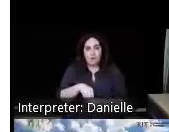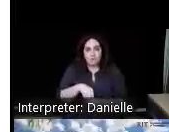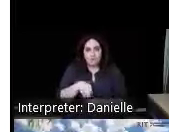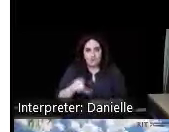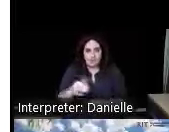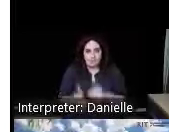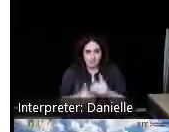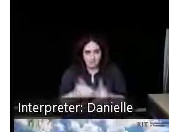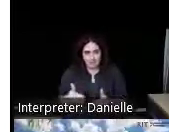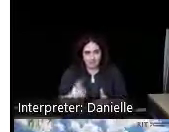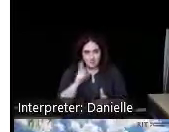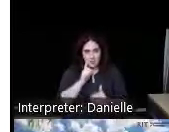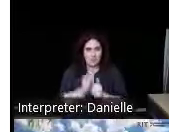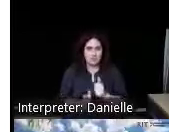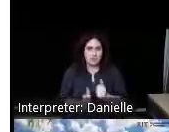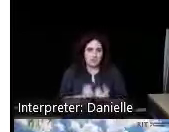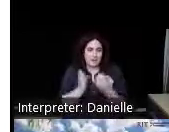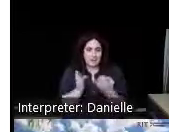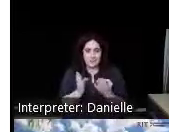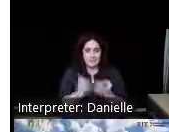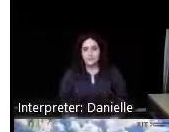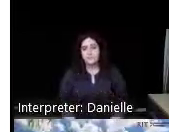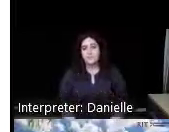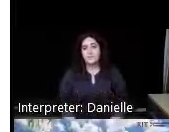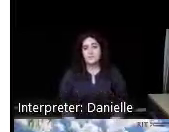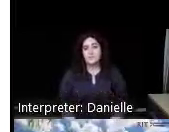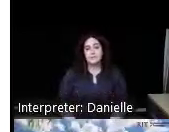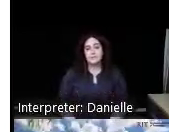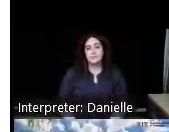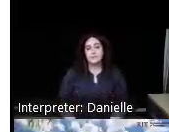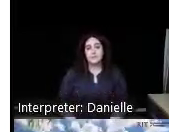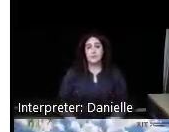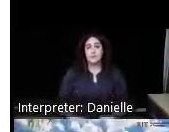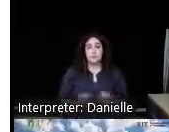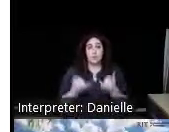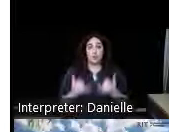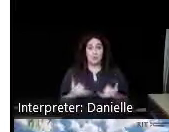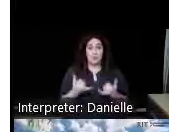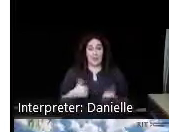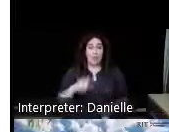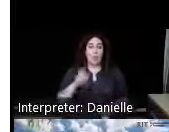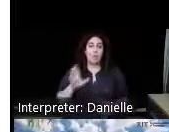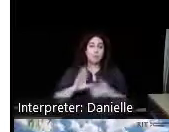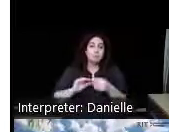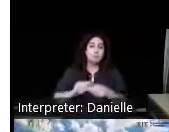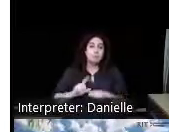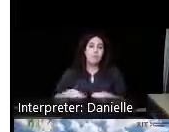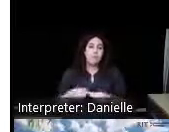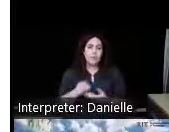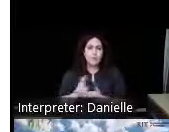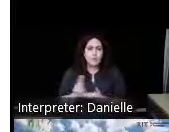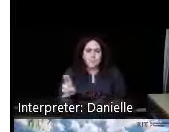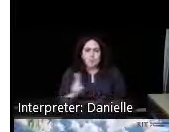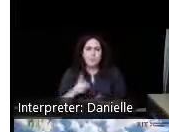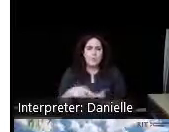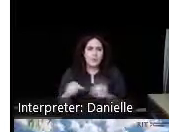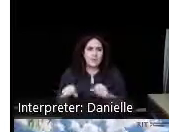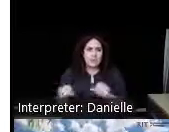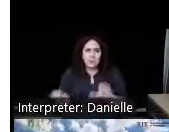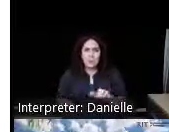today, I'm just going to cover some recommendations about what universities could do and the library as